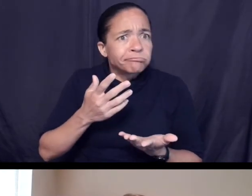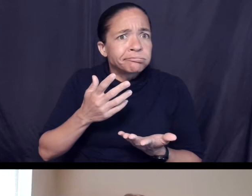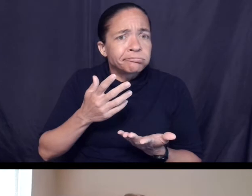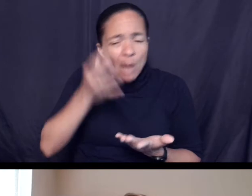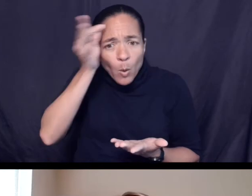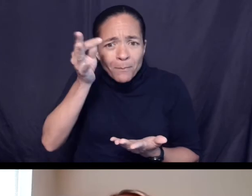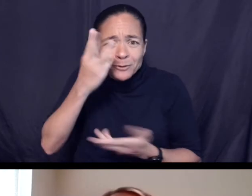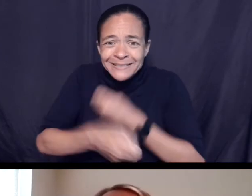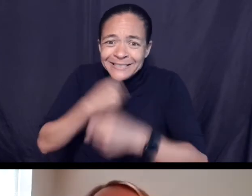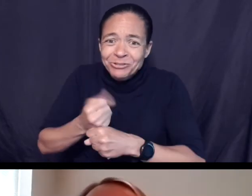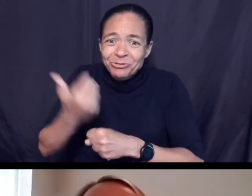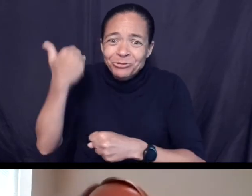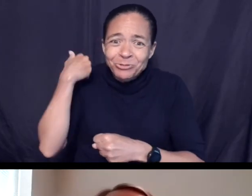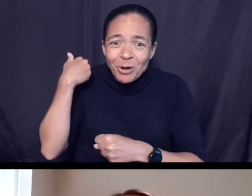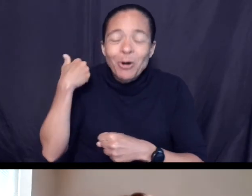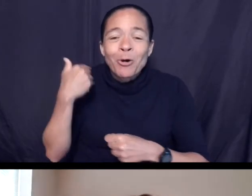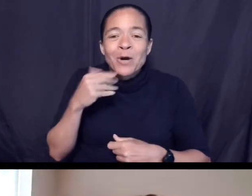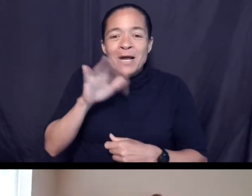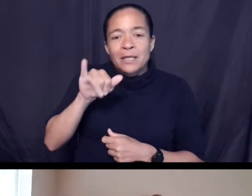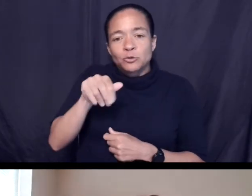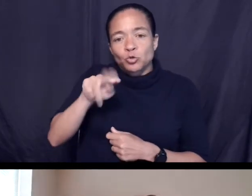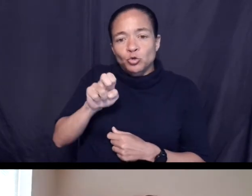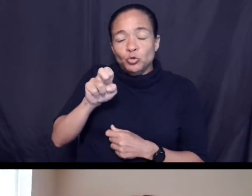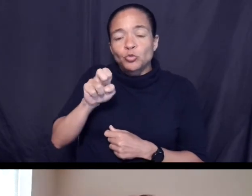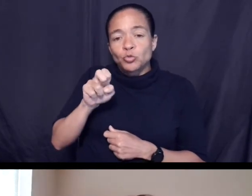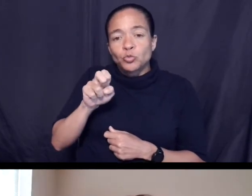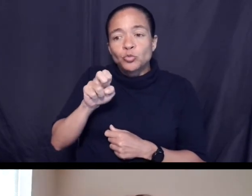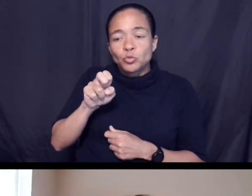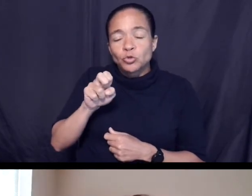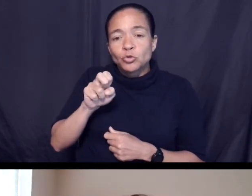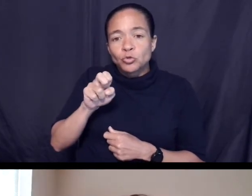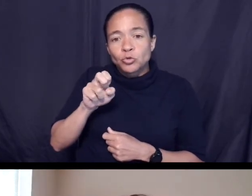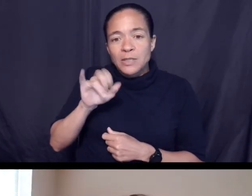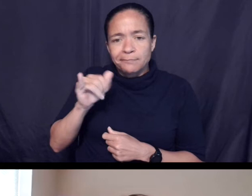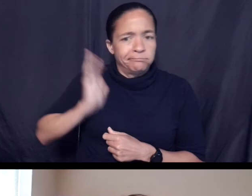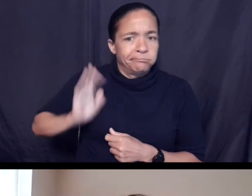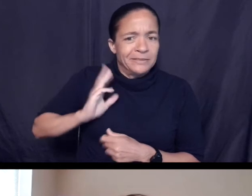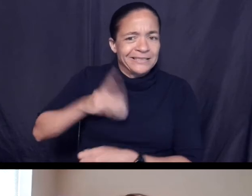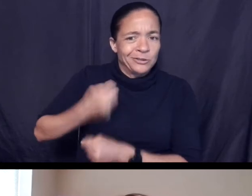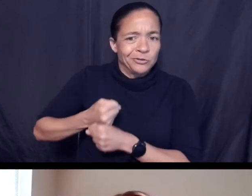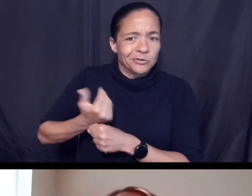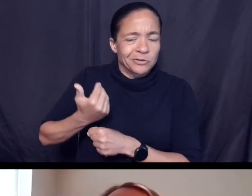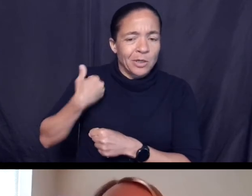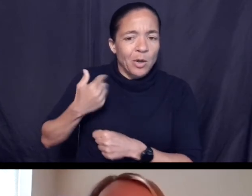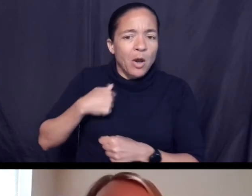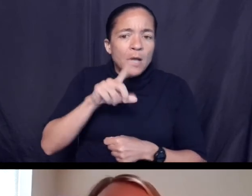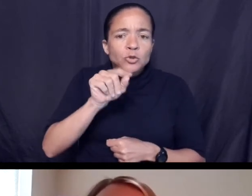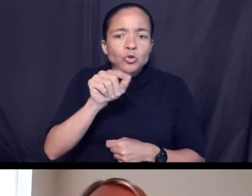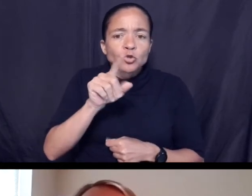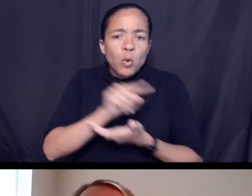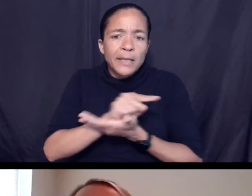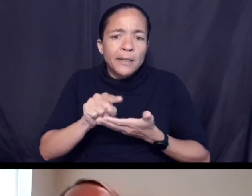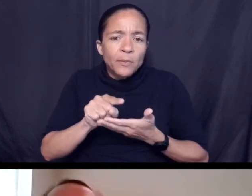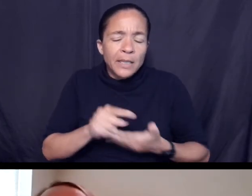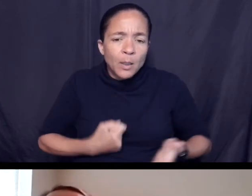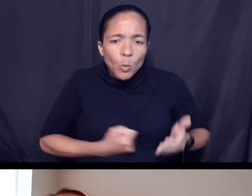years ago, almost exactly. In June of that year, I was at my 20-week